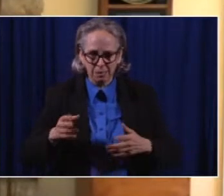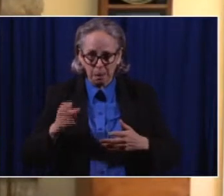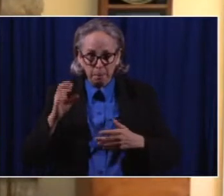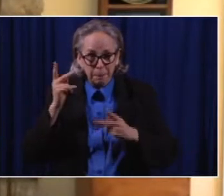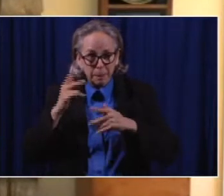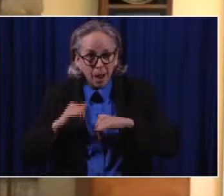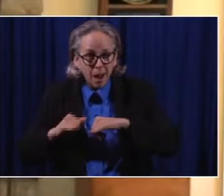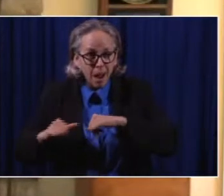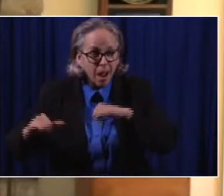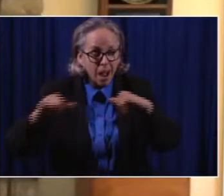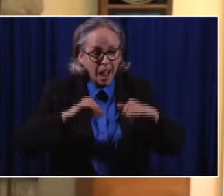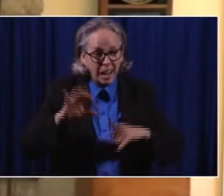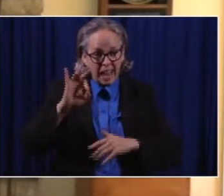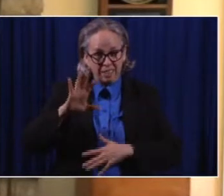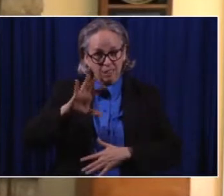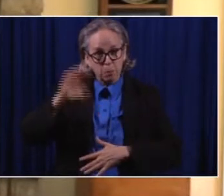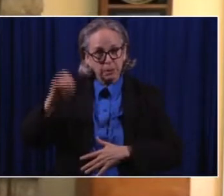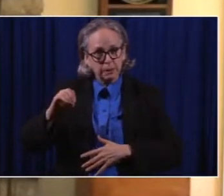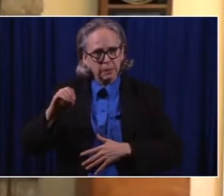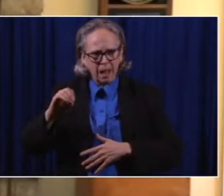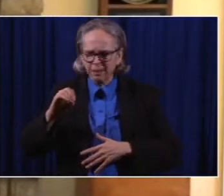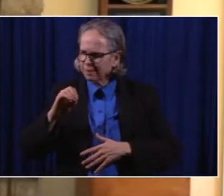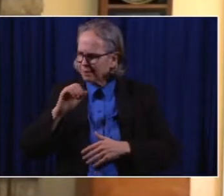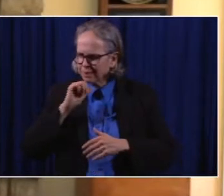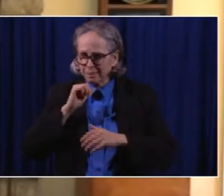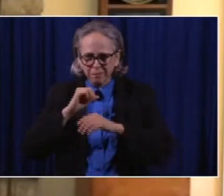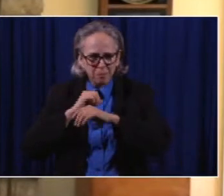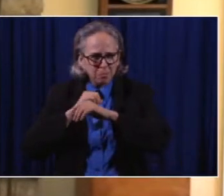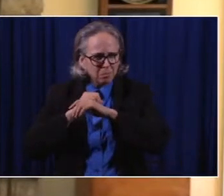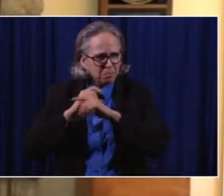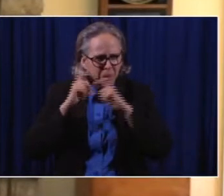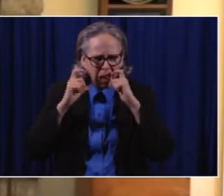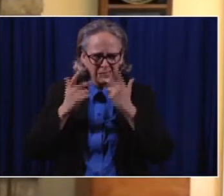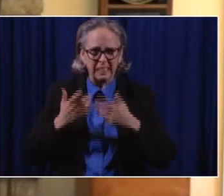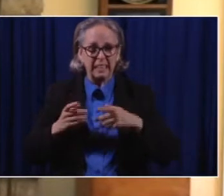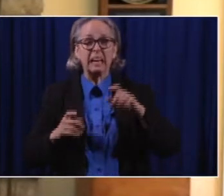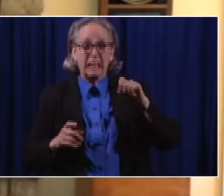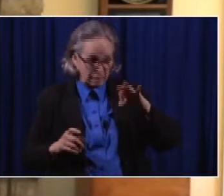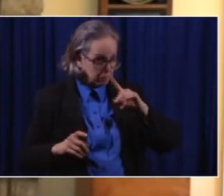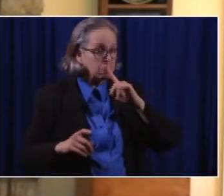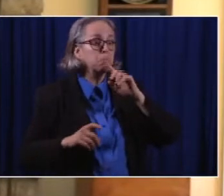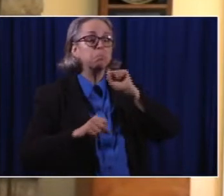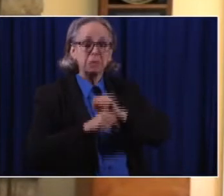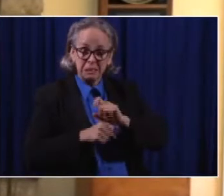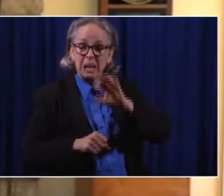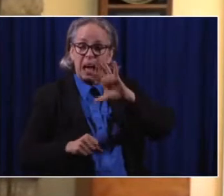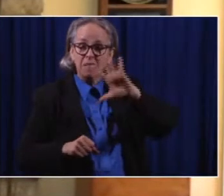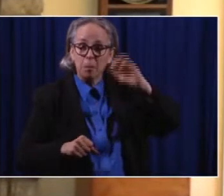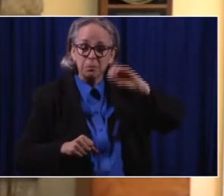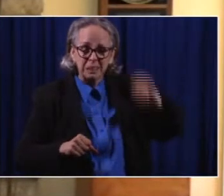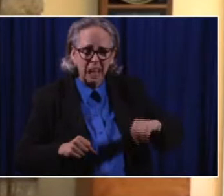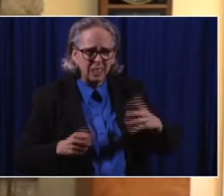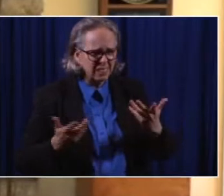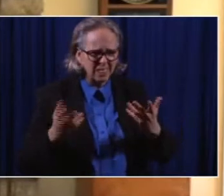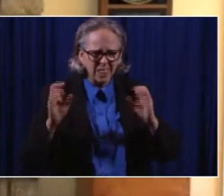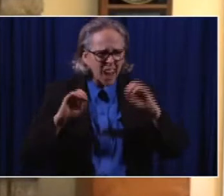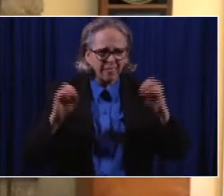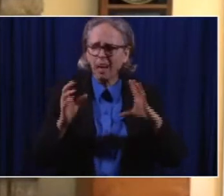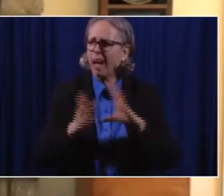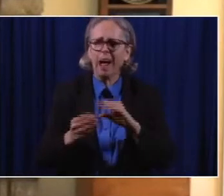it was 95% across the state of Ohio, I would not be talking about it. It's not 95% across the state. I wish it